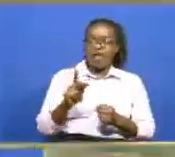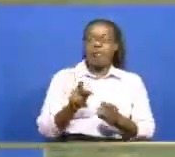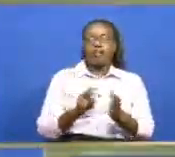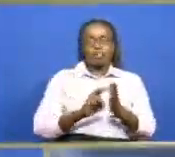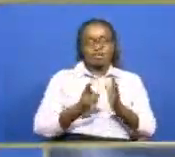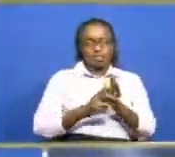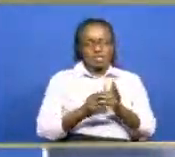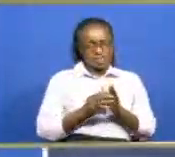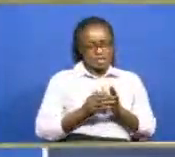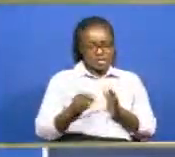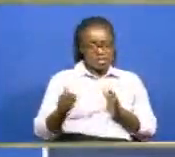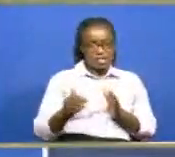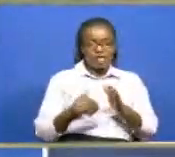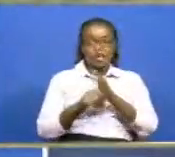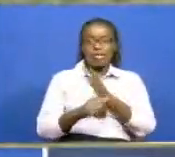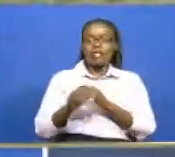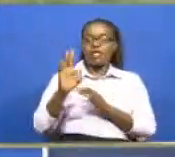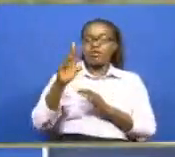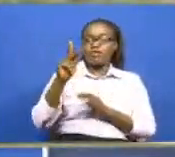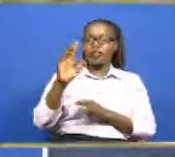FKF.